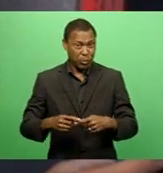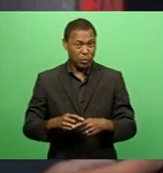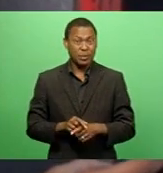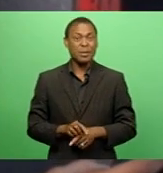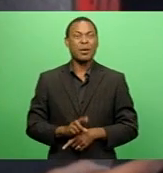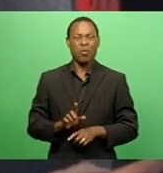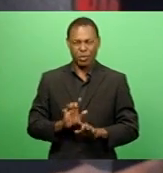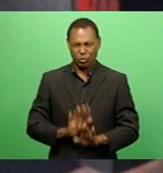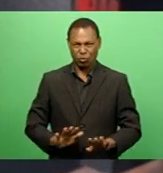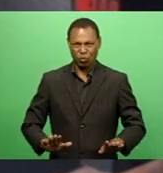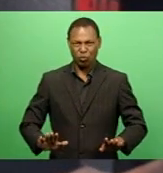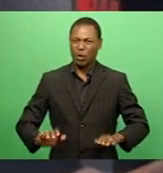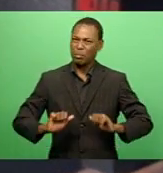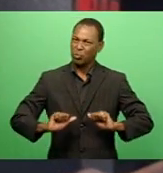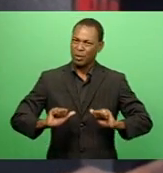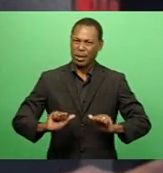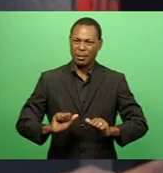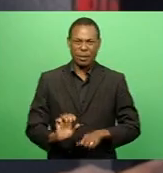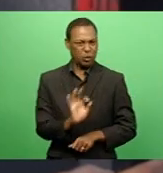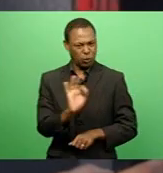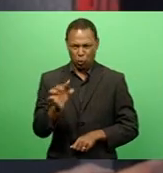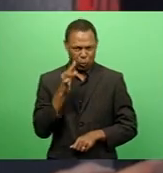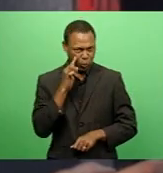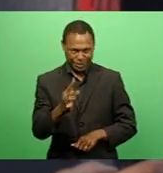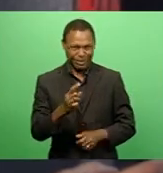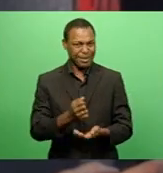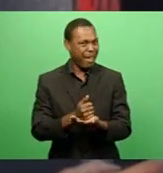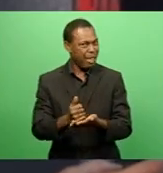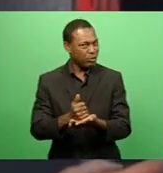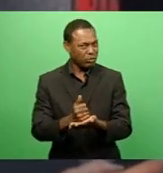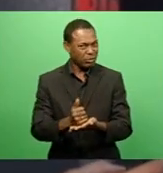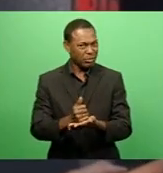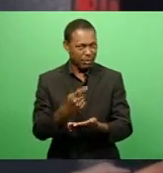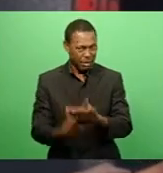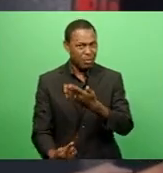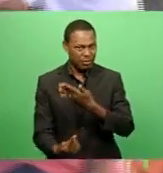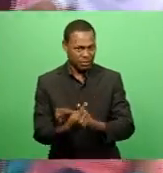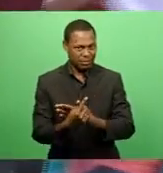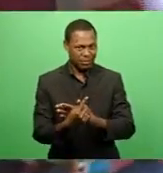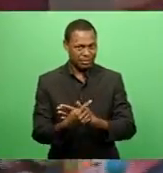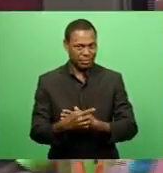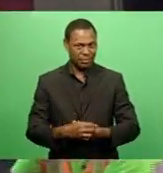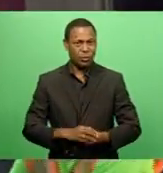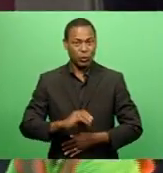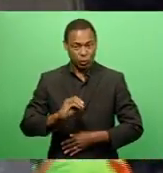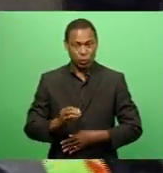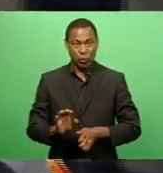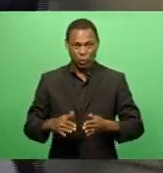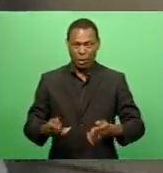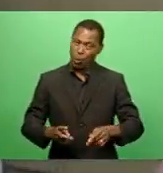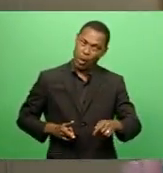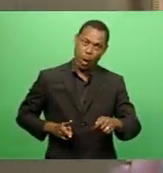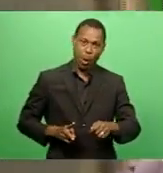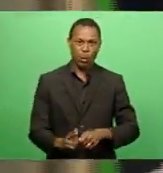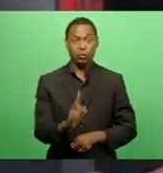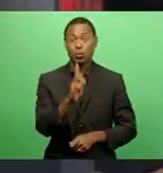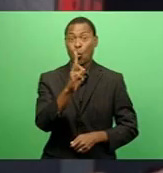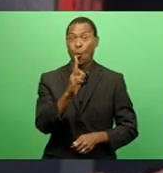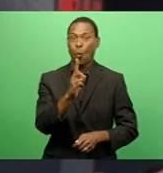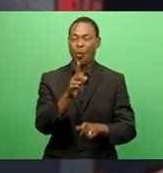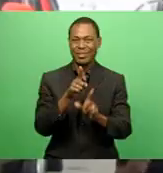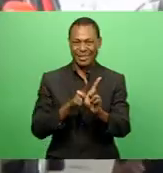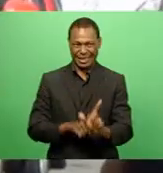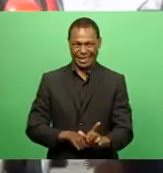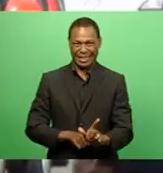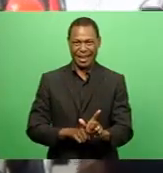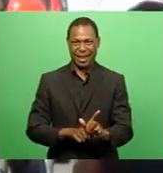are not seeing any traction in that. So we are launching this month our one-year anti-rape